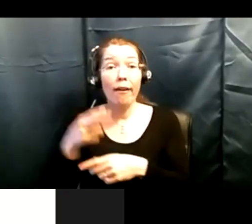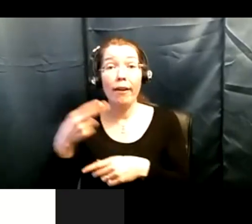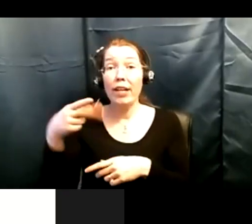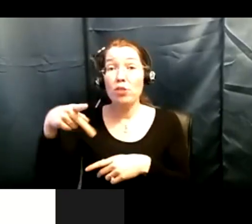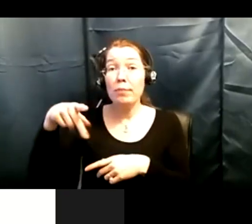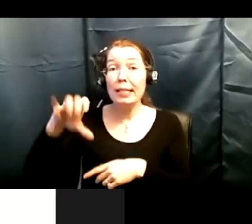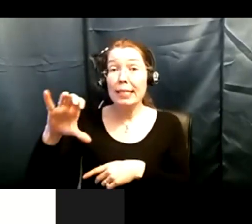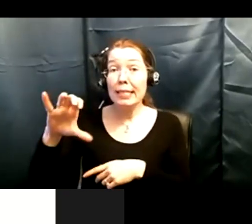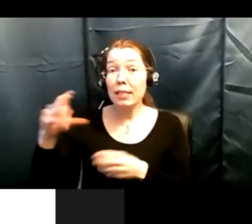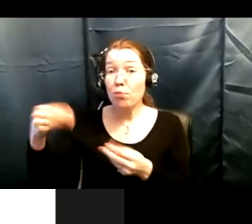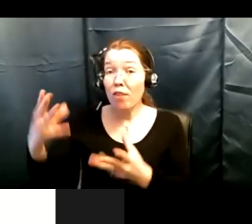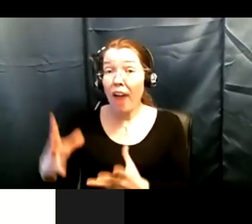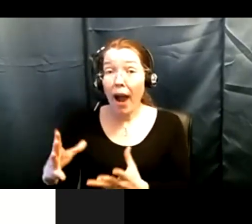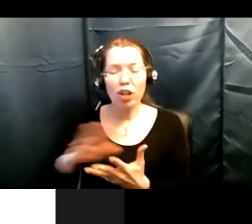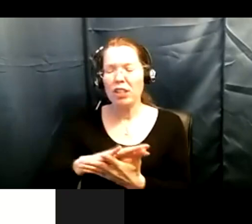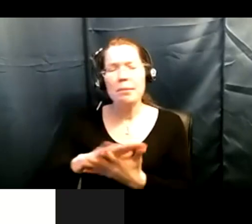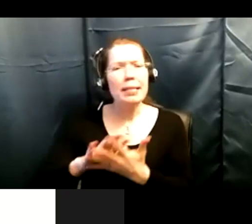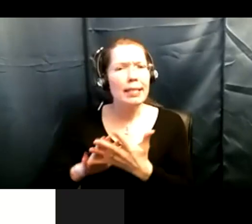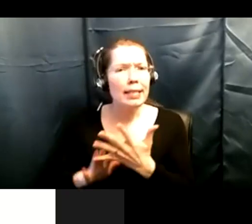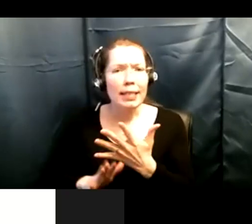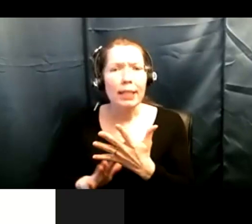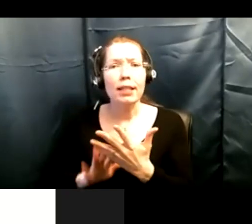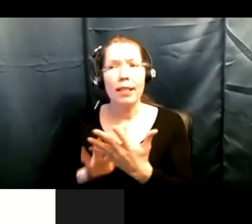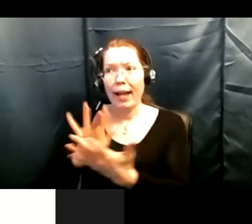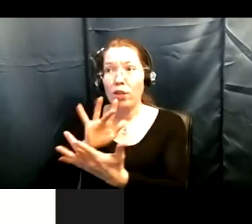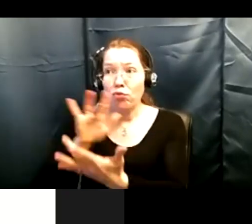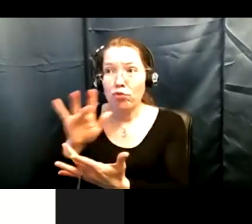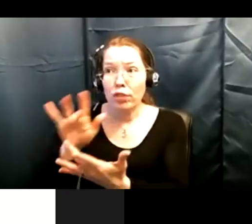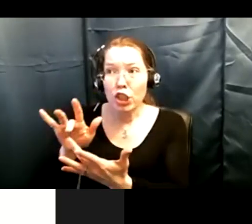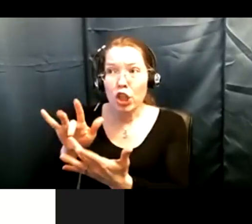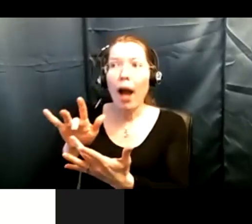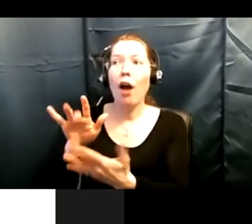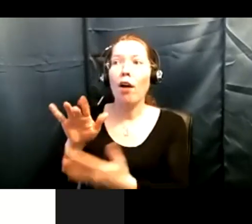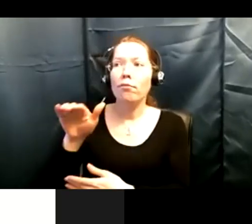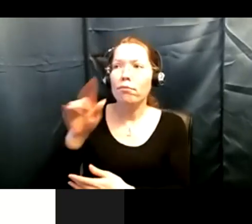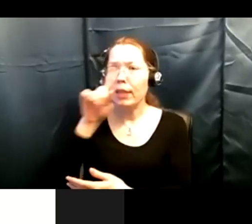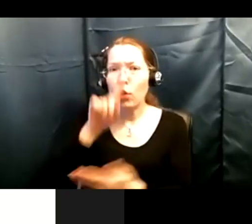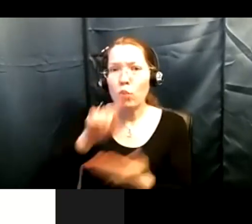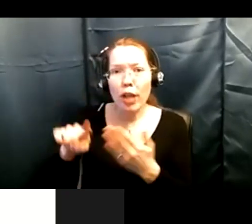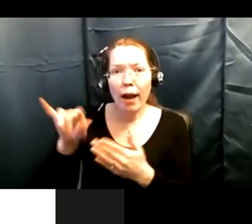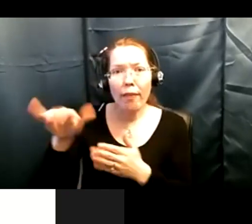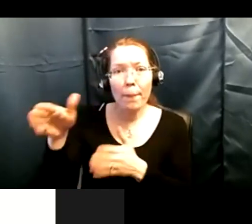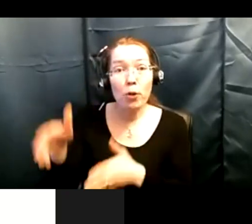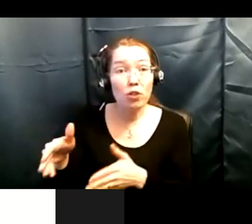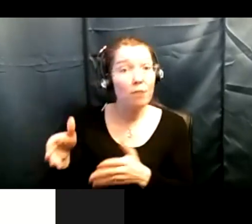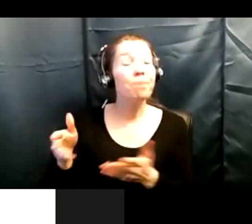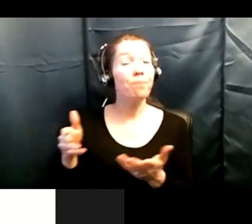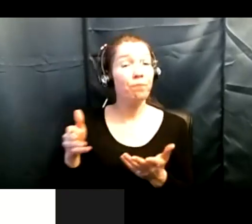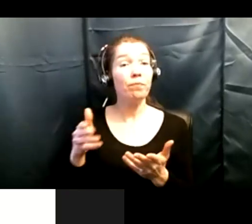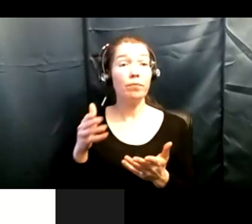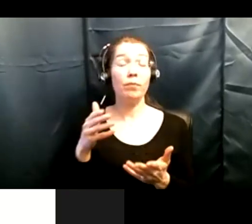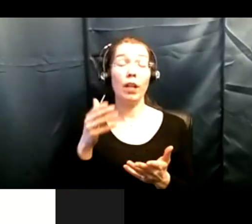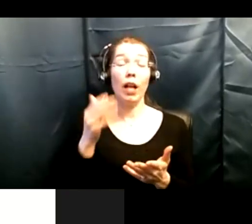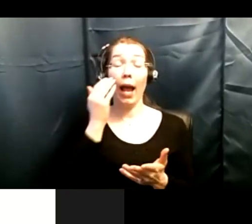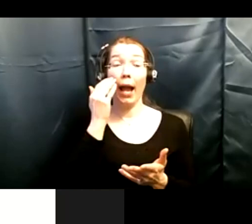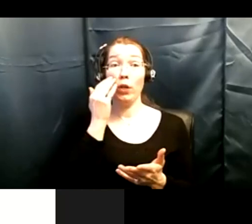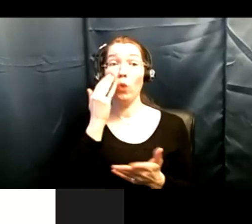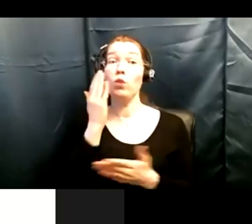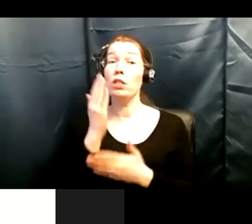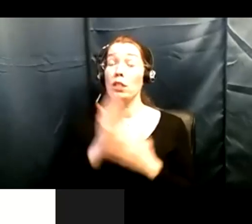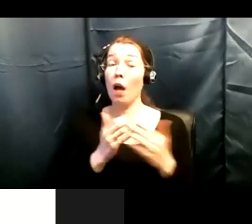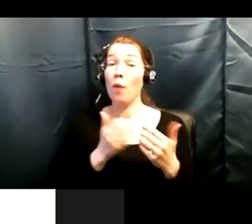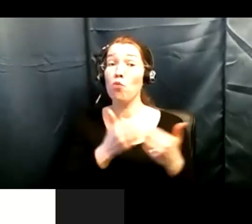provider that can reach out and go check. And I will say this, I know that some remote